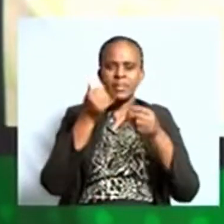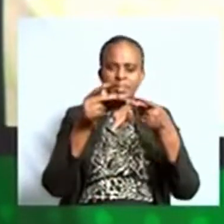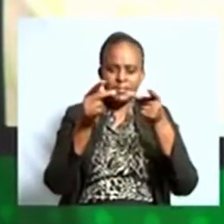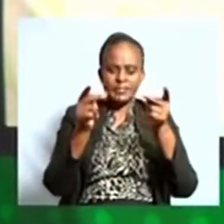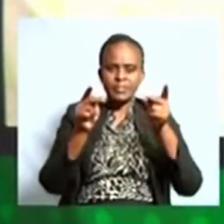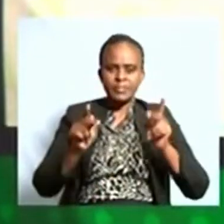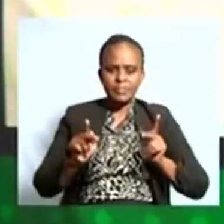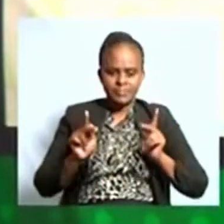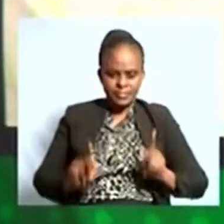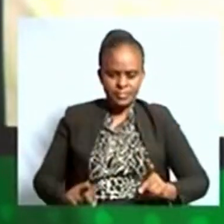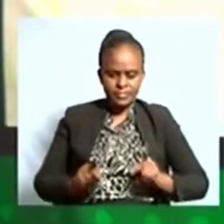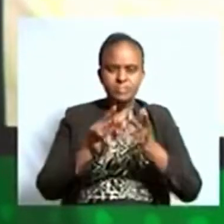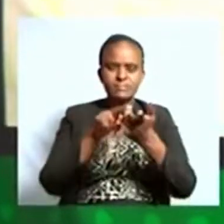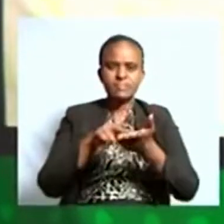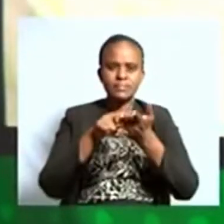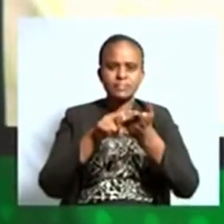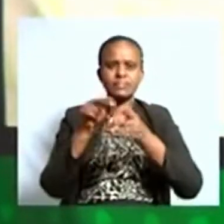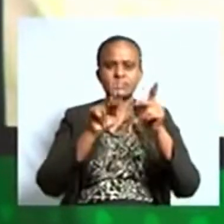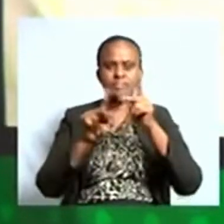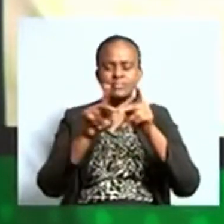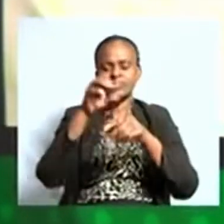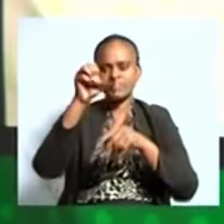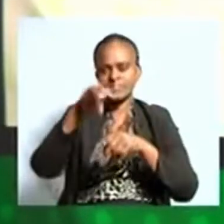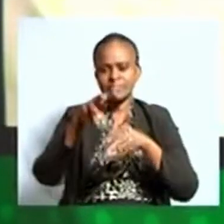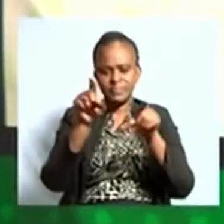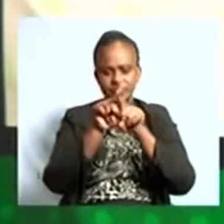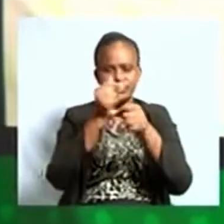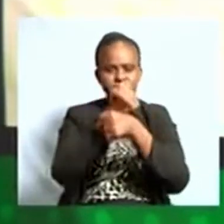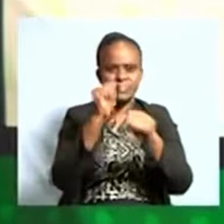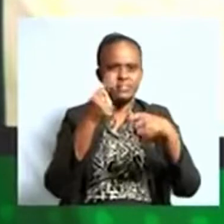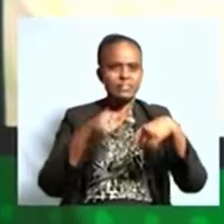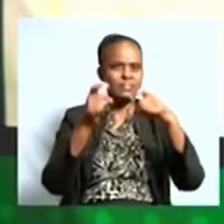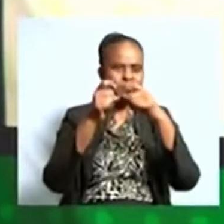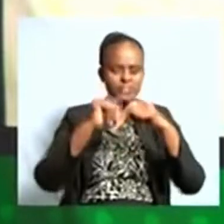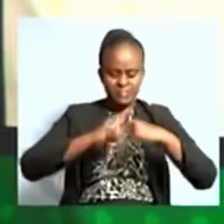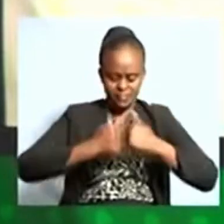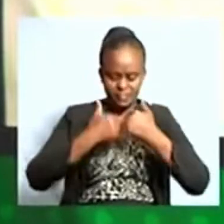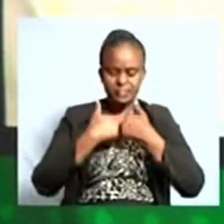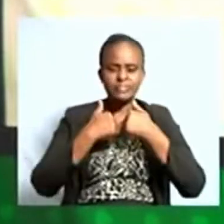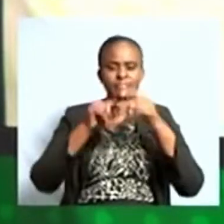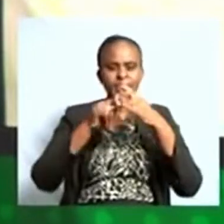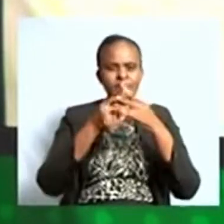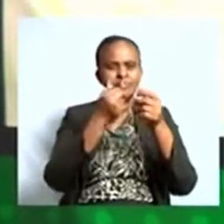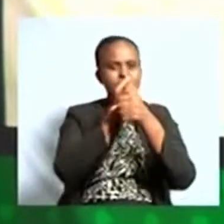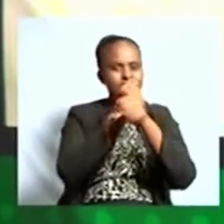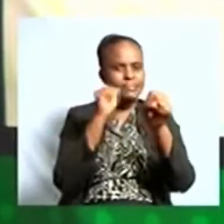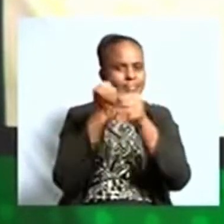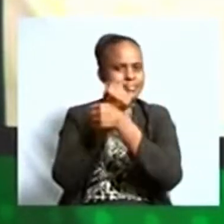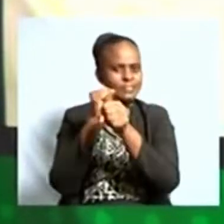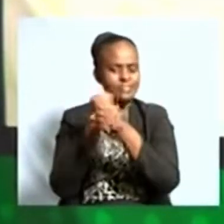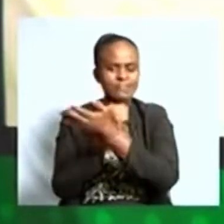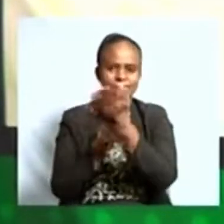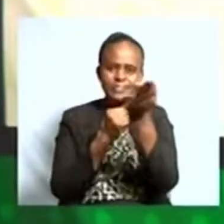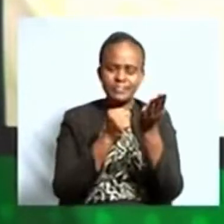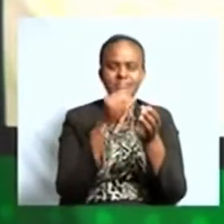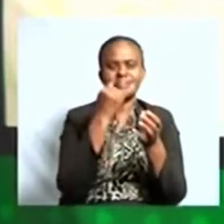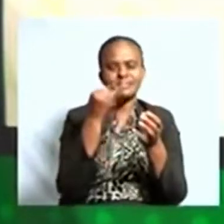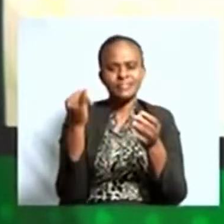to represent the people of Munali and address those challenges. Okay. So we have started addressing those issues